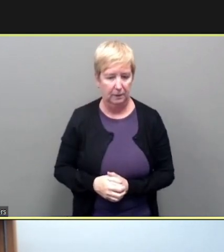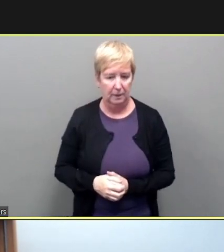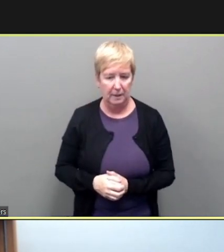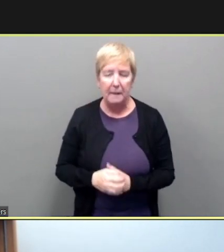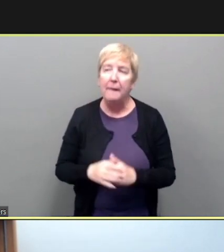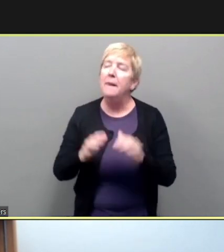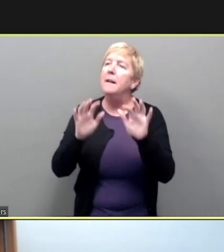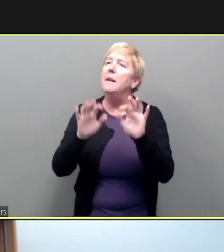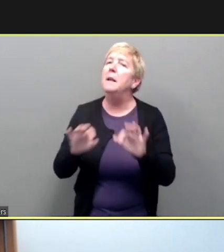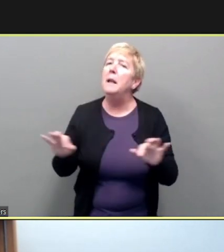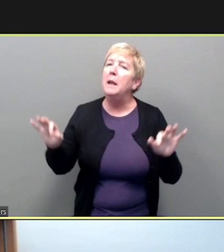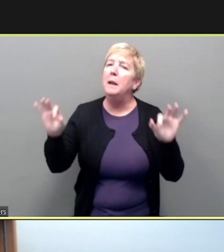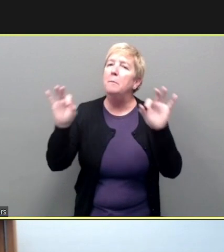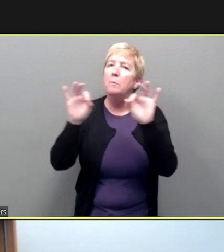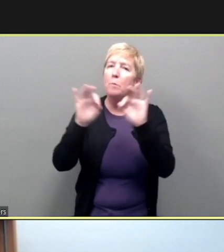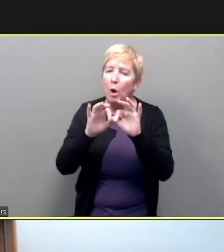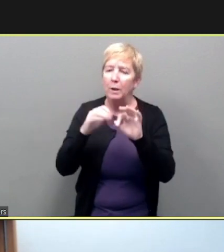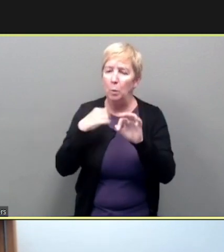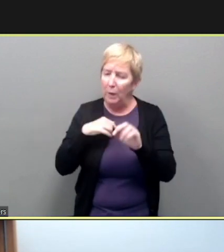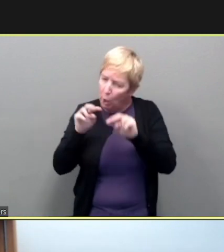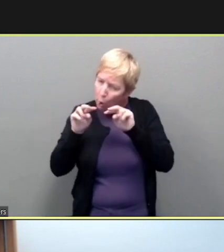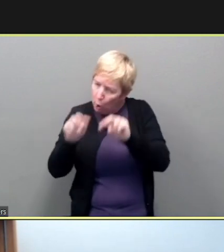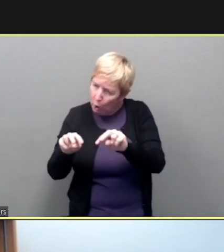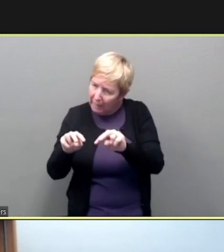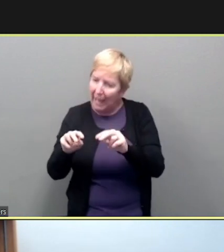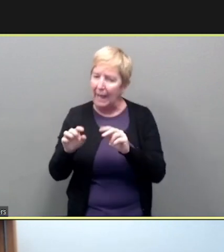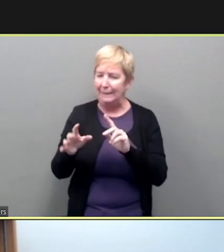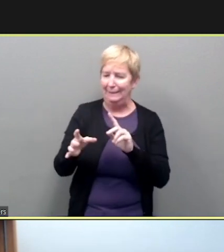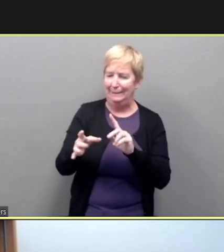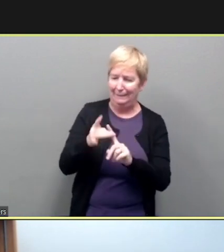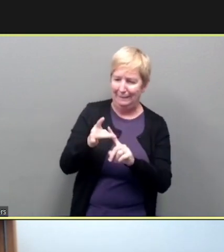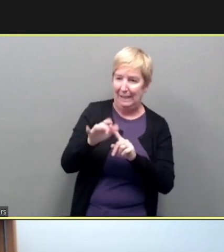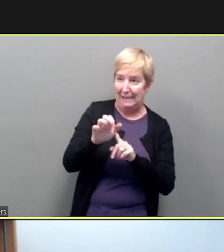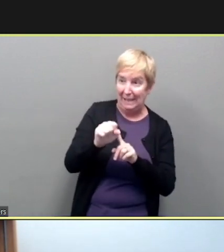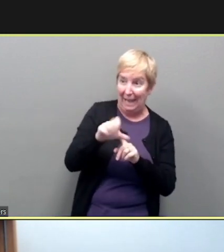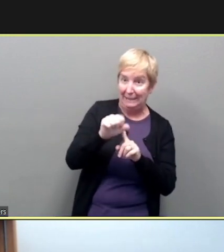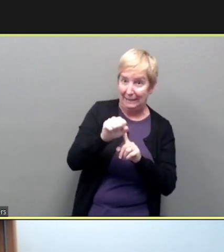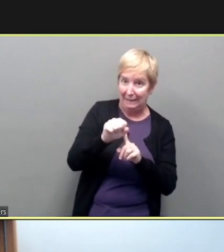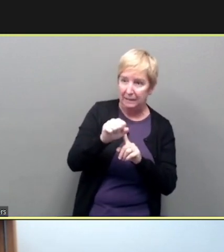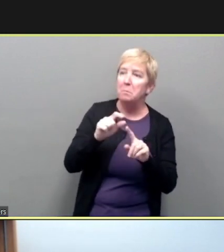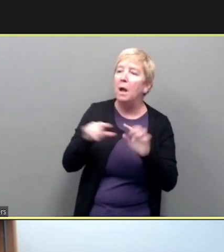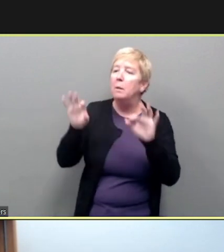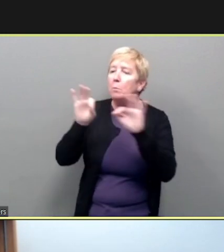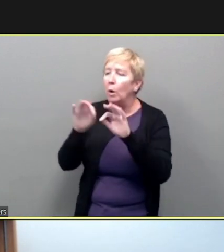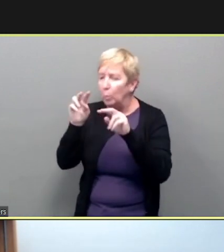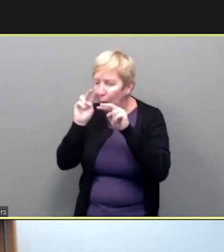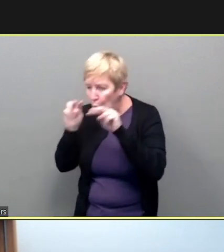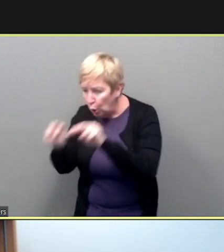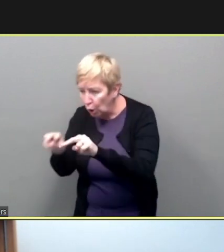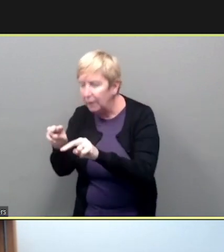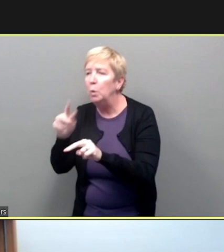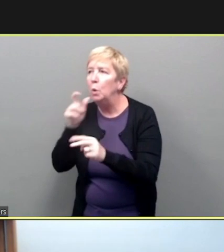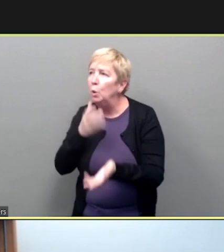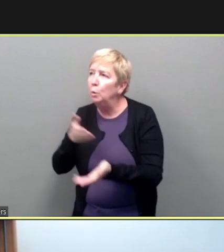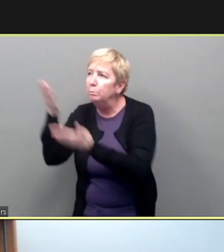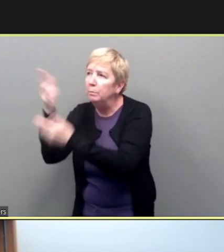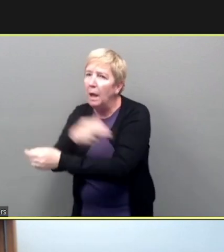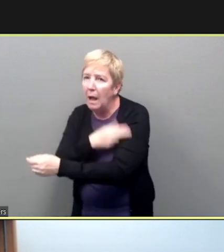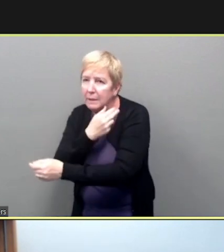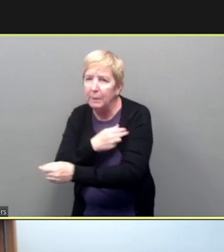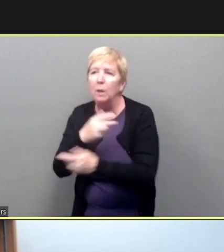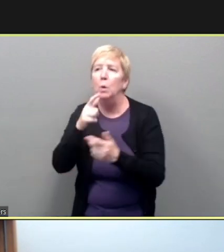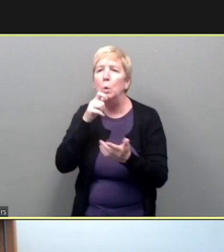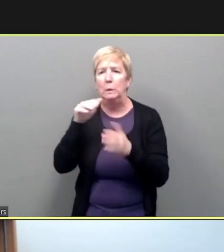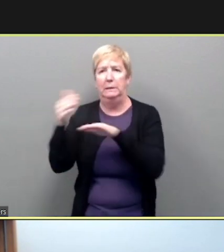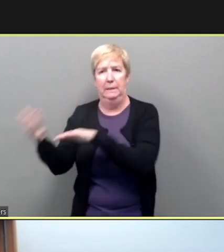follow not only cases, but we look at hospitalizations, we look at deaths as well. And it's really